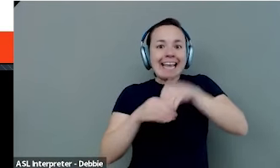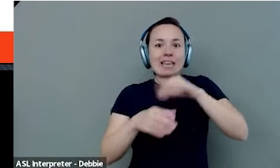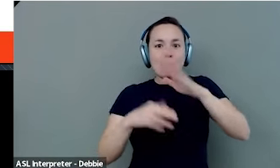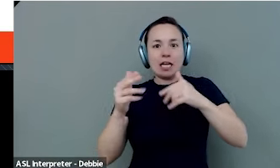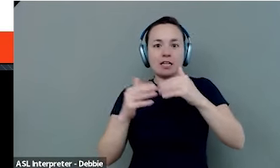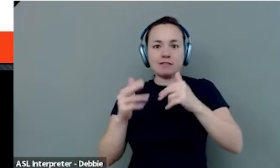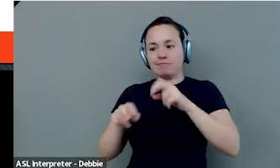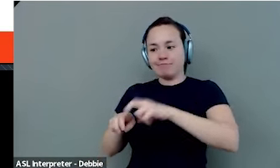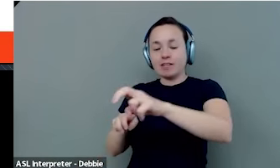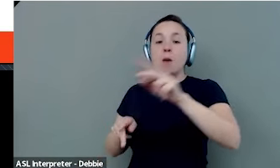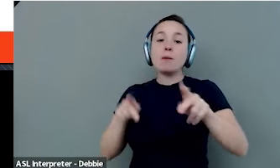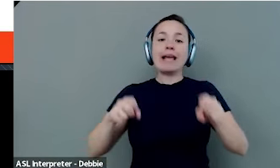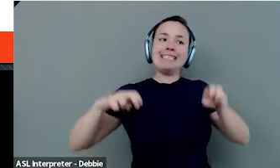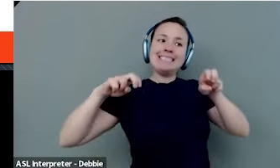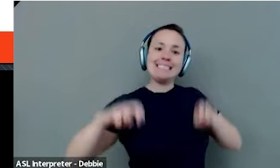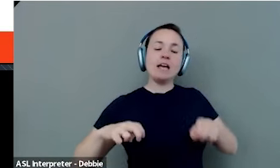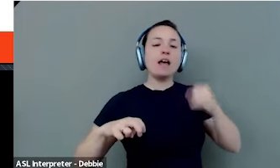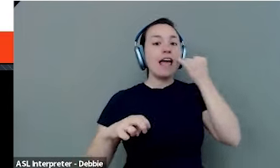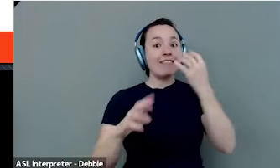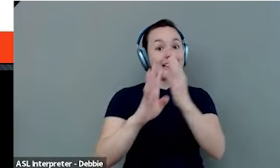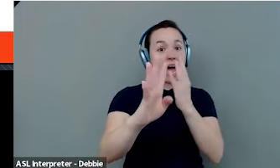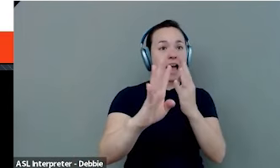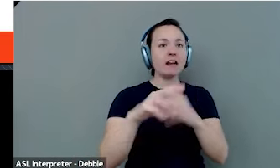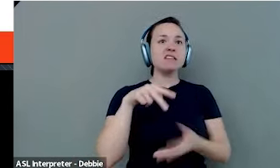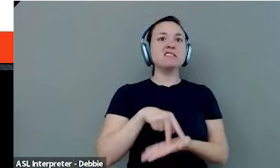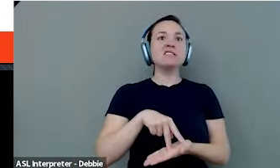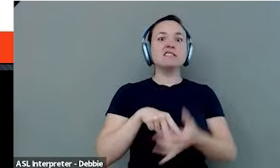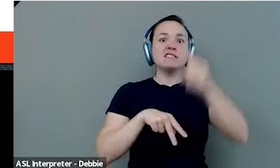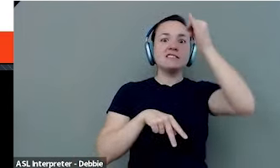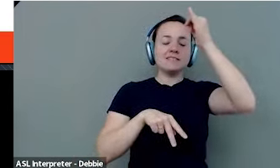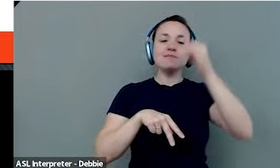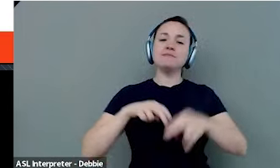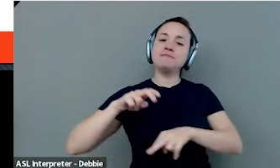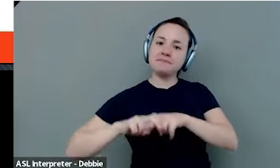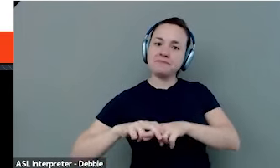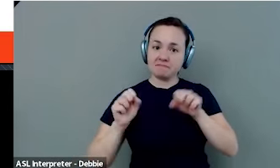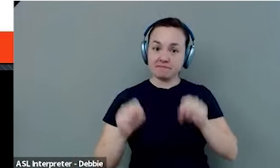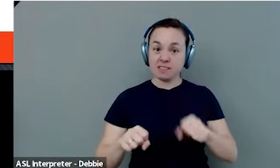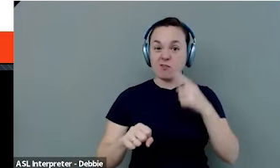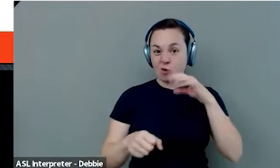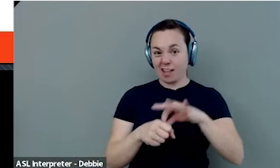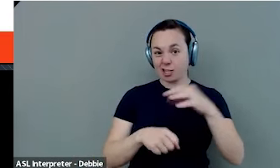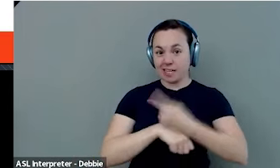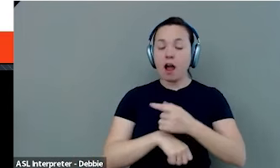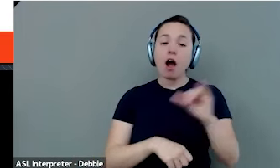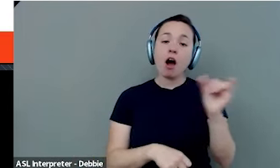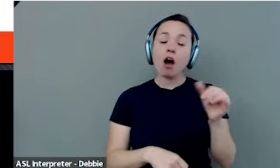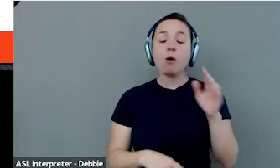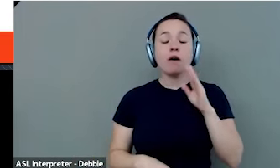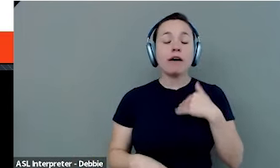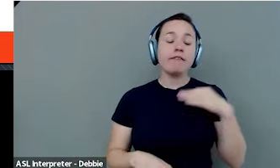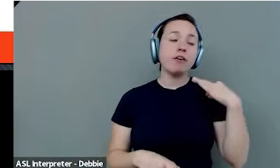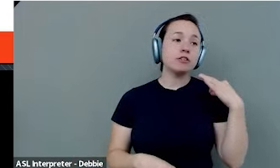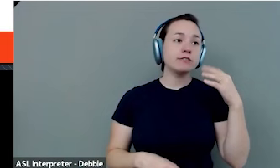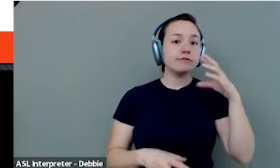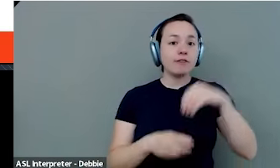for people to be able to sit down if there is a line that forms on election day. Not only that, we will also have volunteers